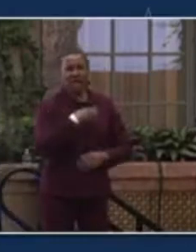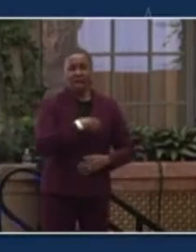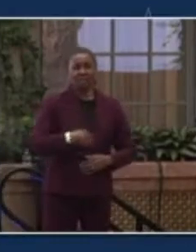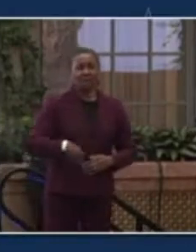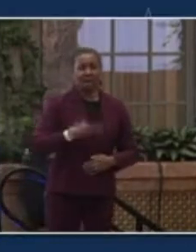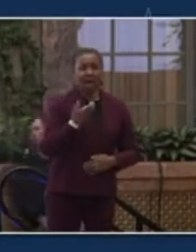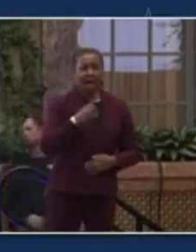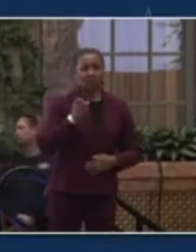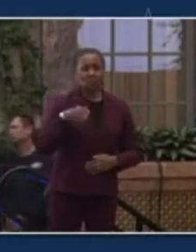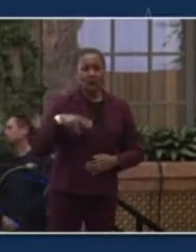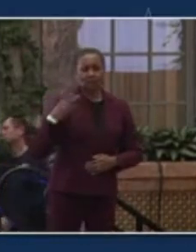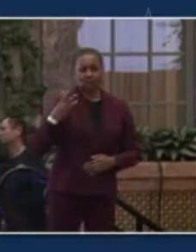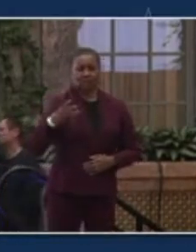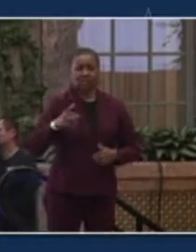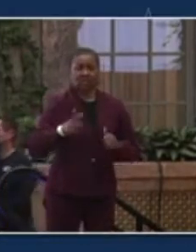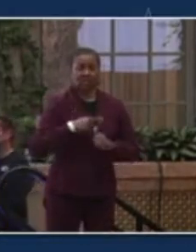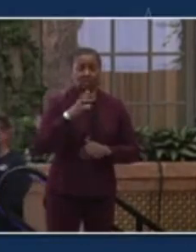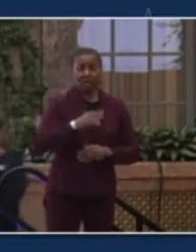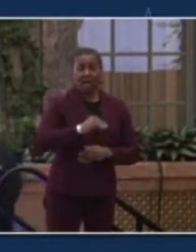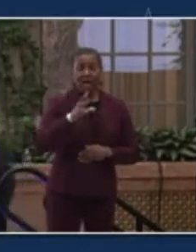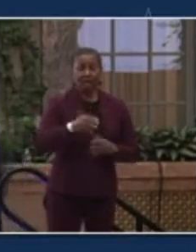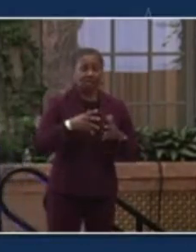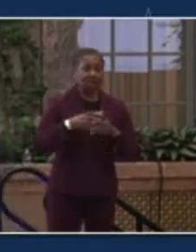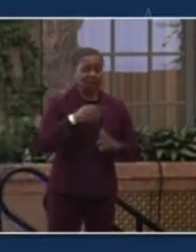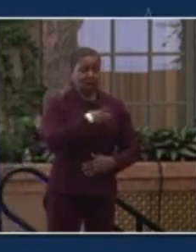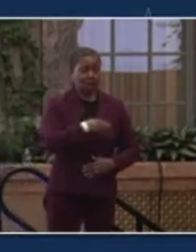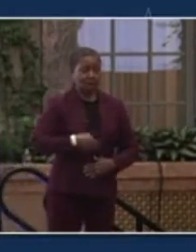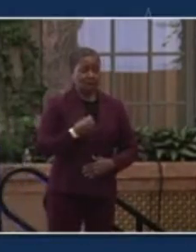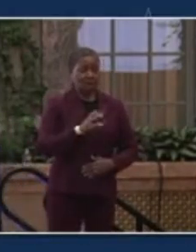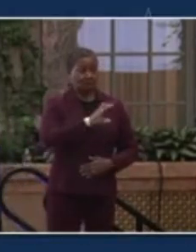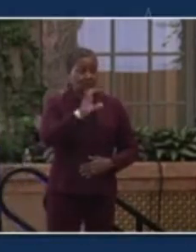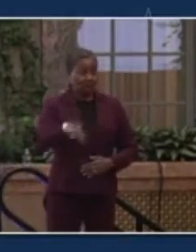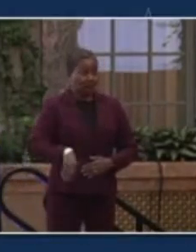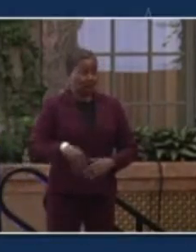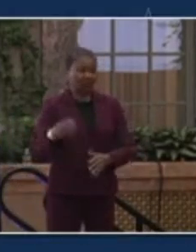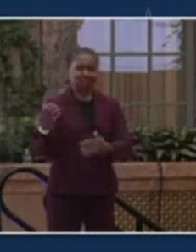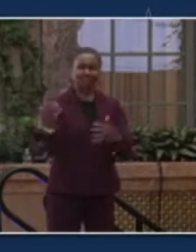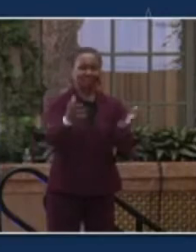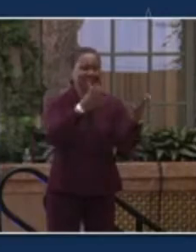Harold Washington, the first African-American mayor of Chicago.